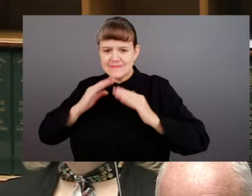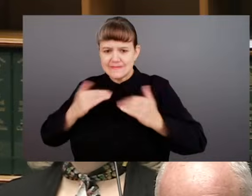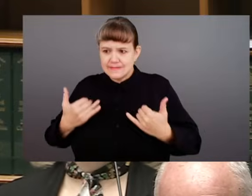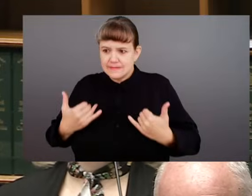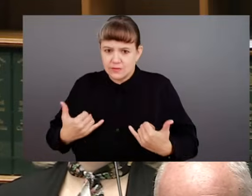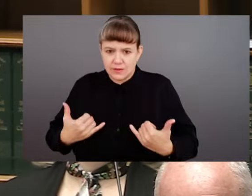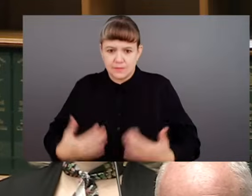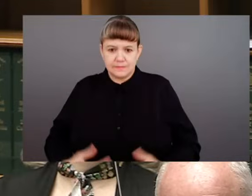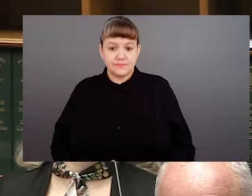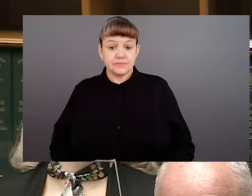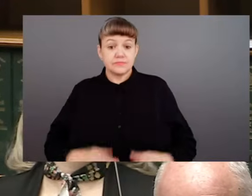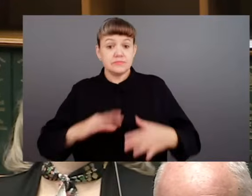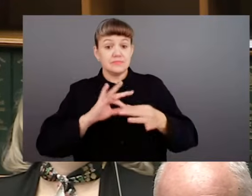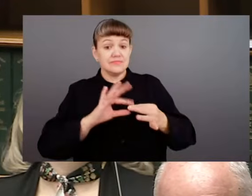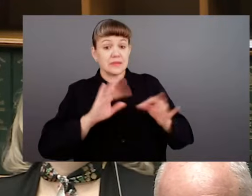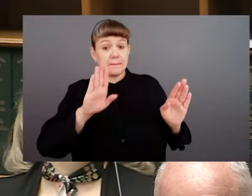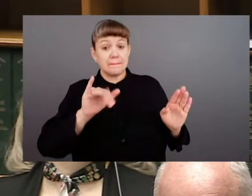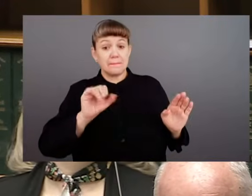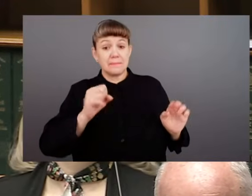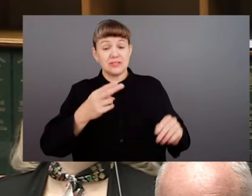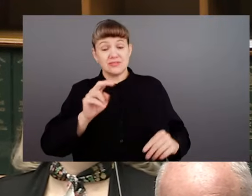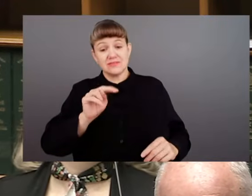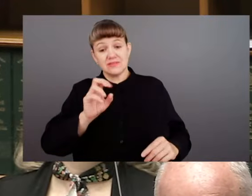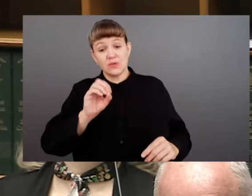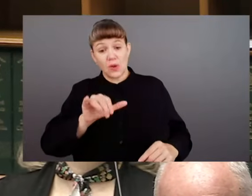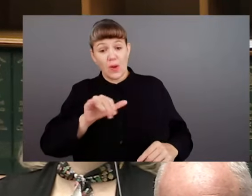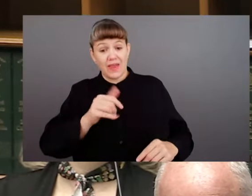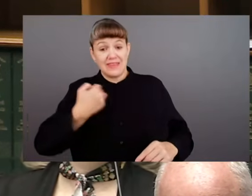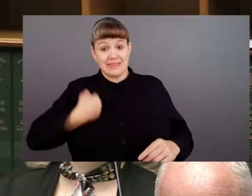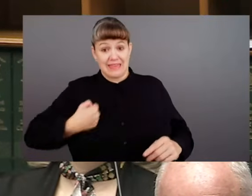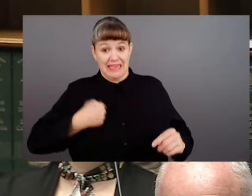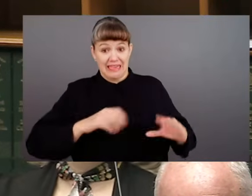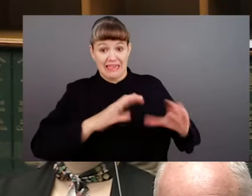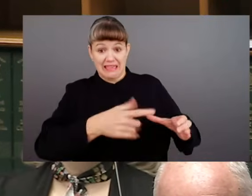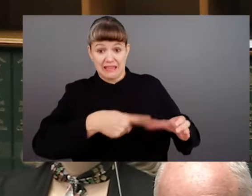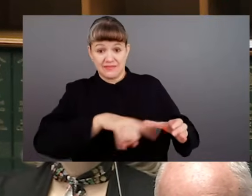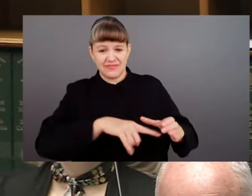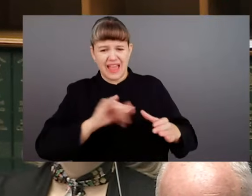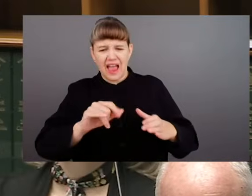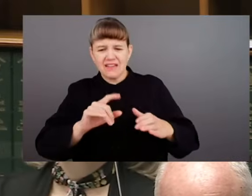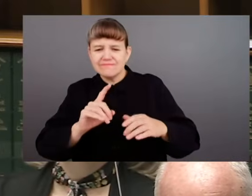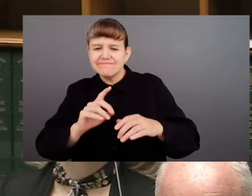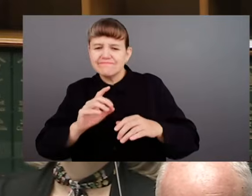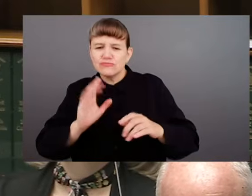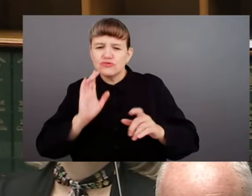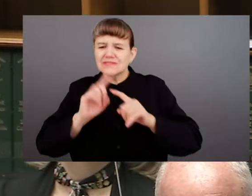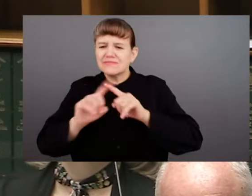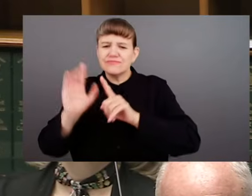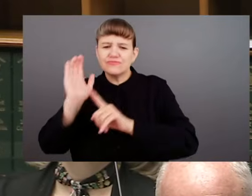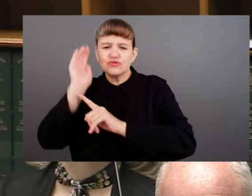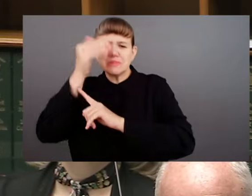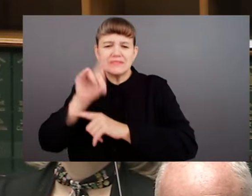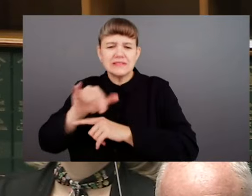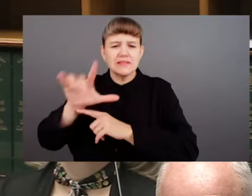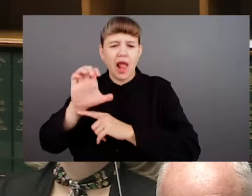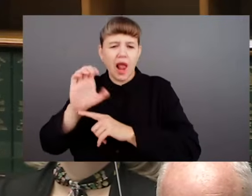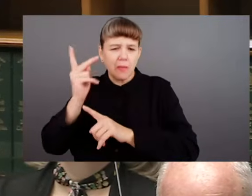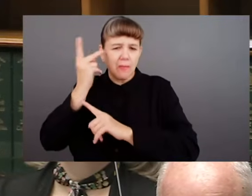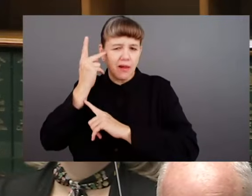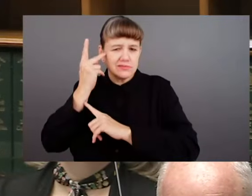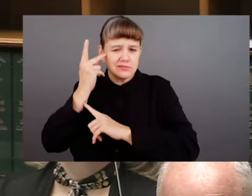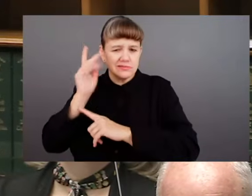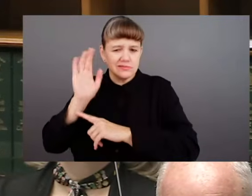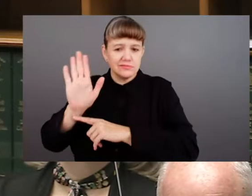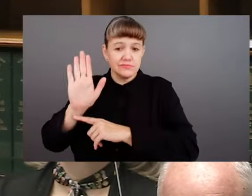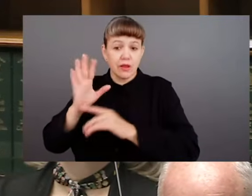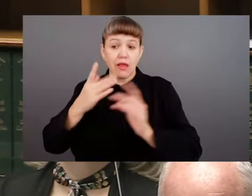focused on today. This type of Trump-style politics that's coming to this House that isn't addressing the real issues that British Columbians are facing is really unnecessary